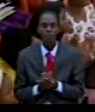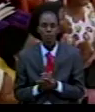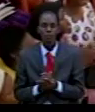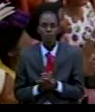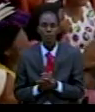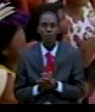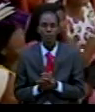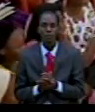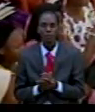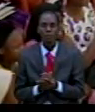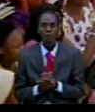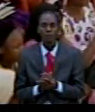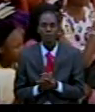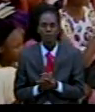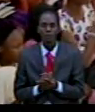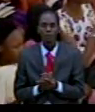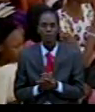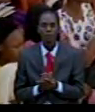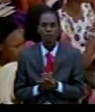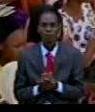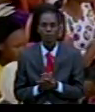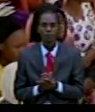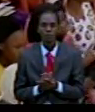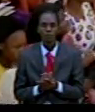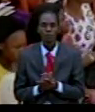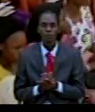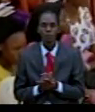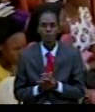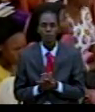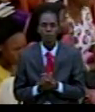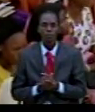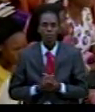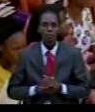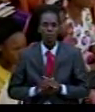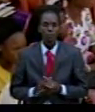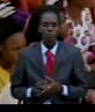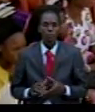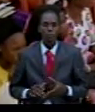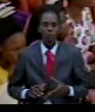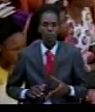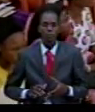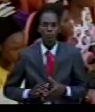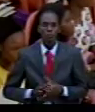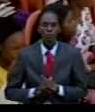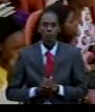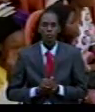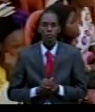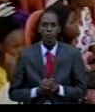For you have to do the right.